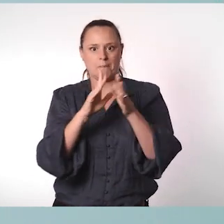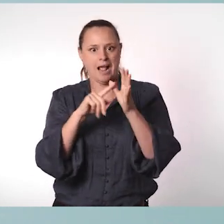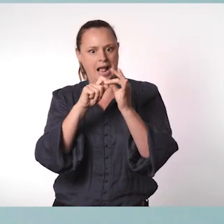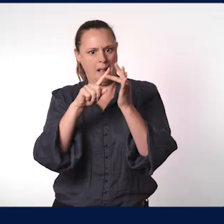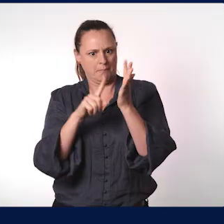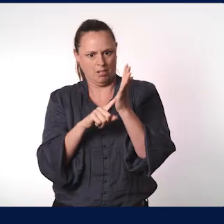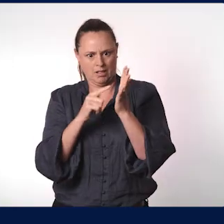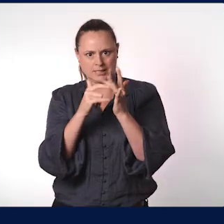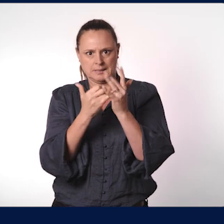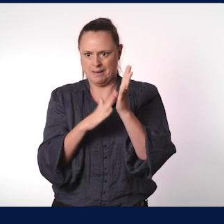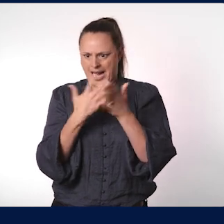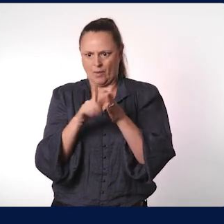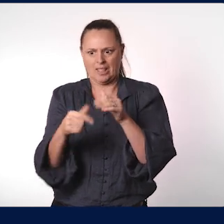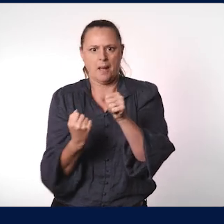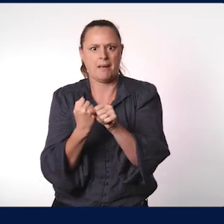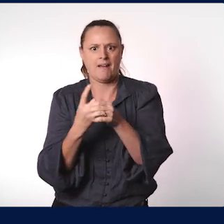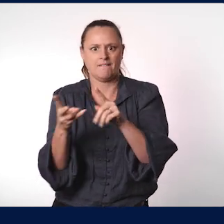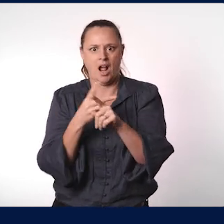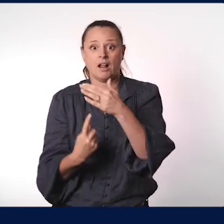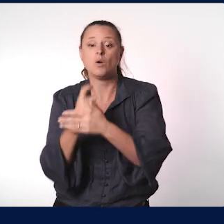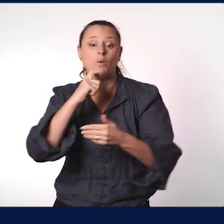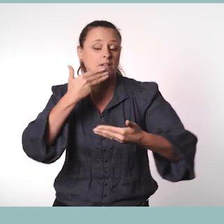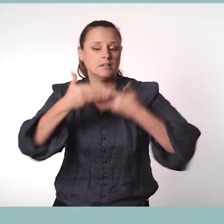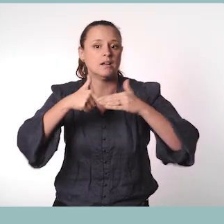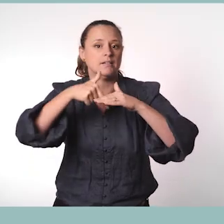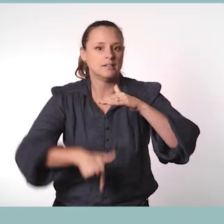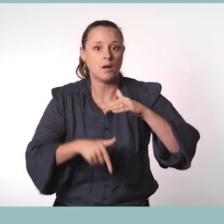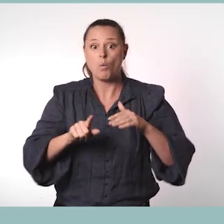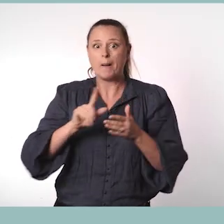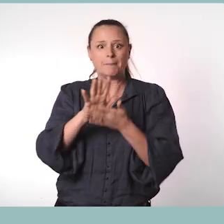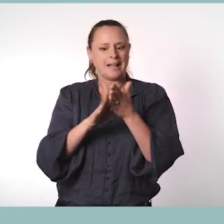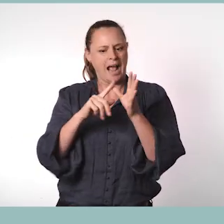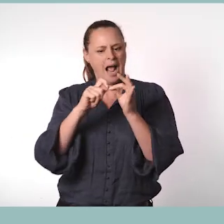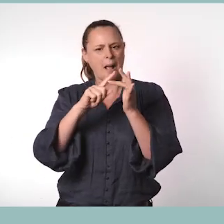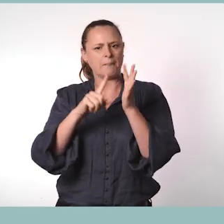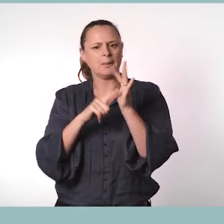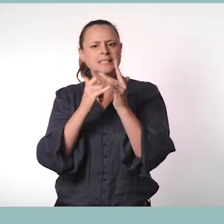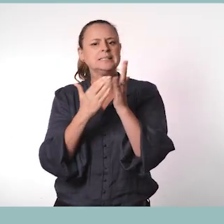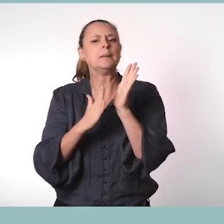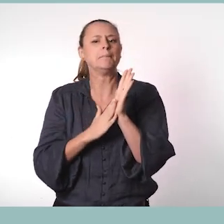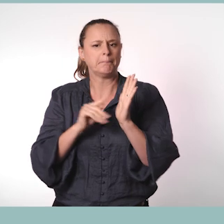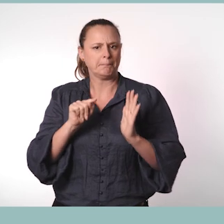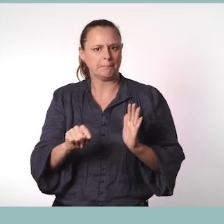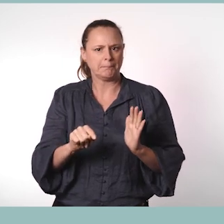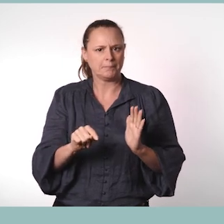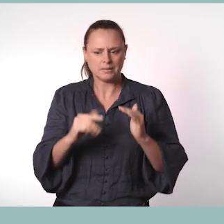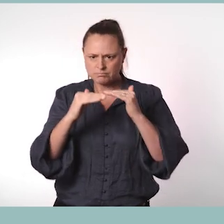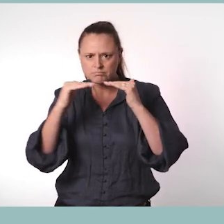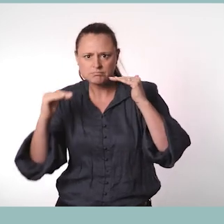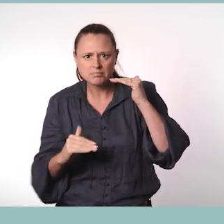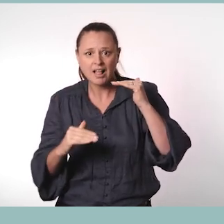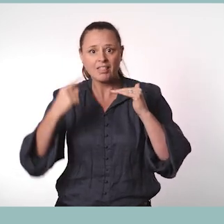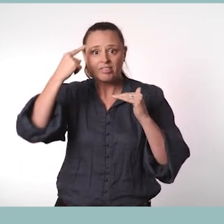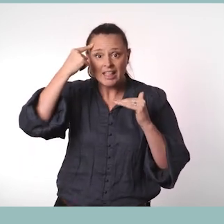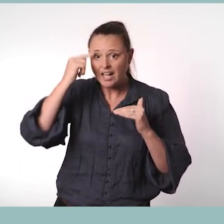it happening. What is ableism? Ableism is any unfair or negative thought or behaviour that